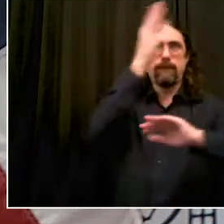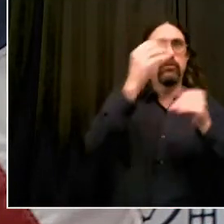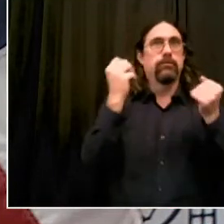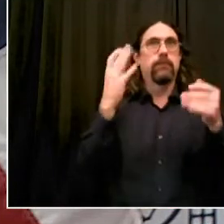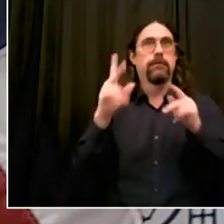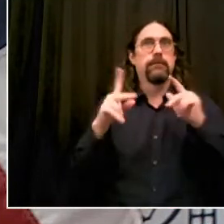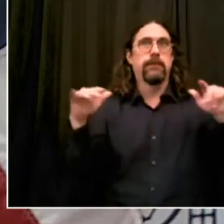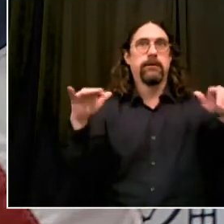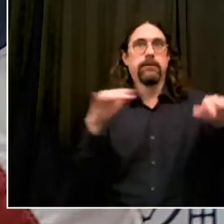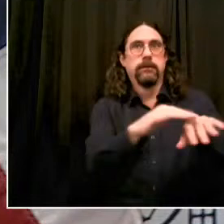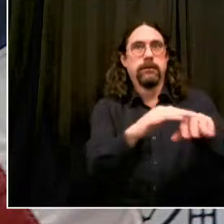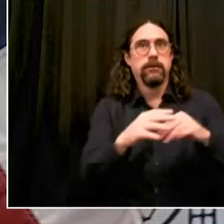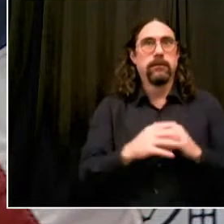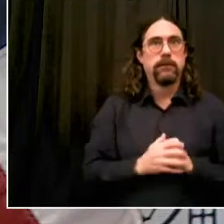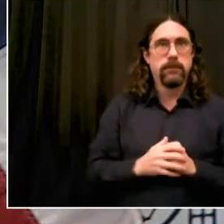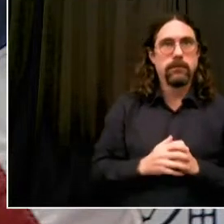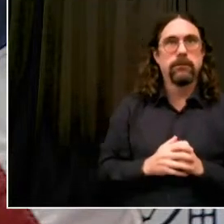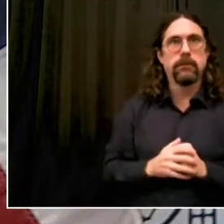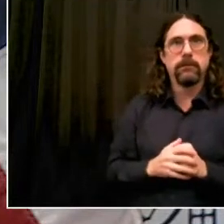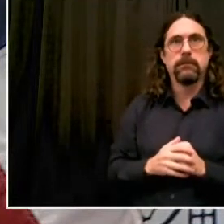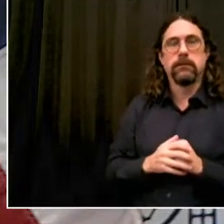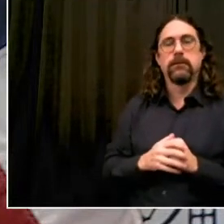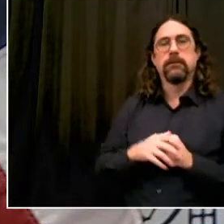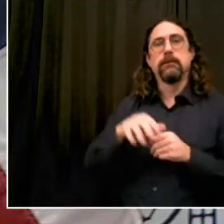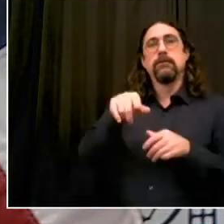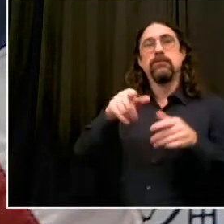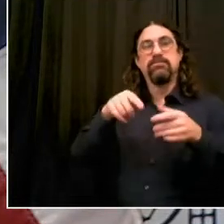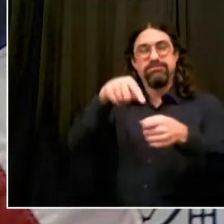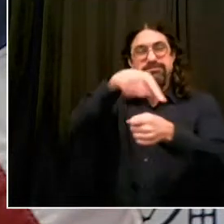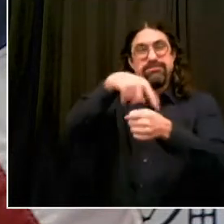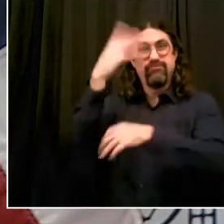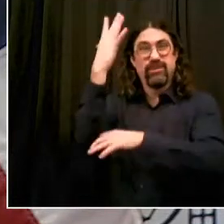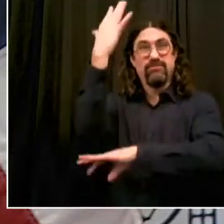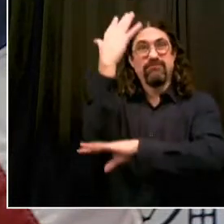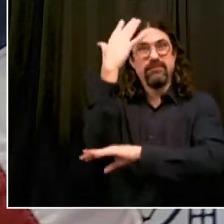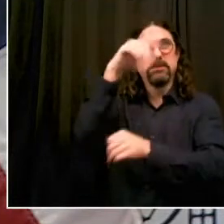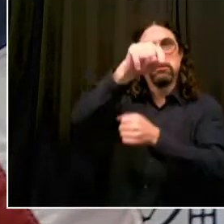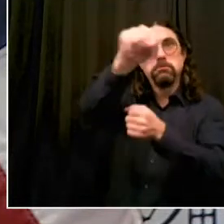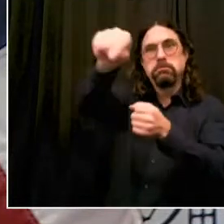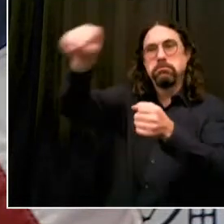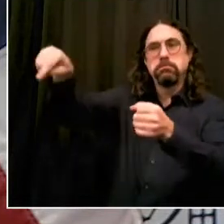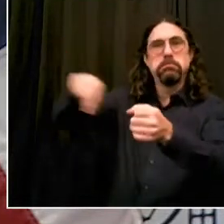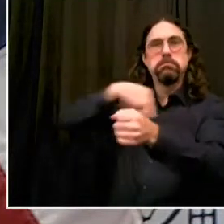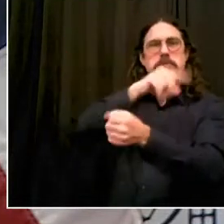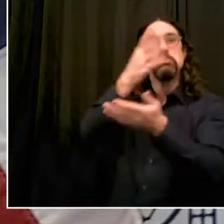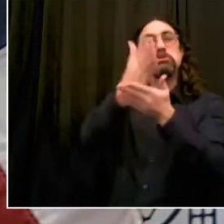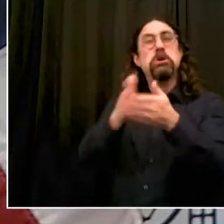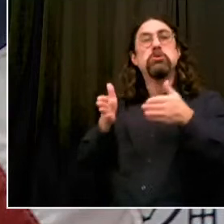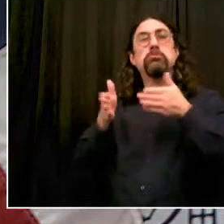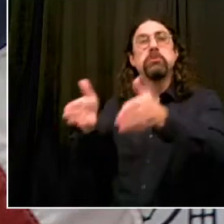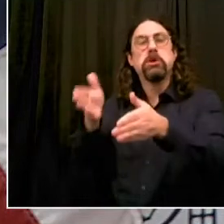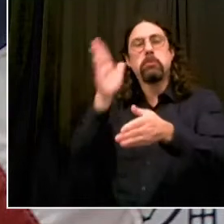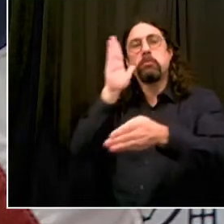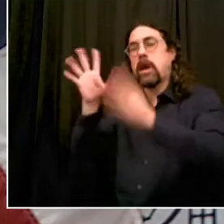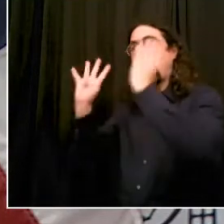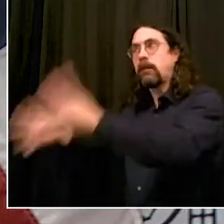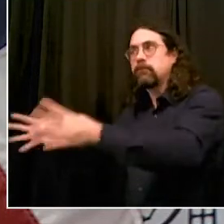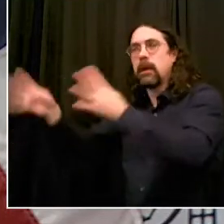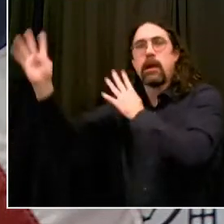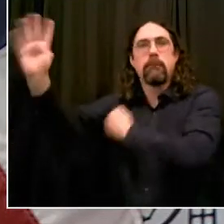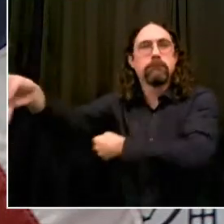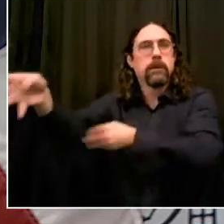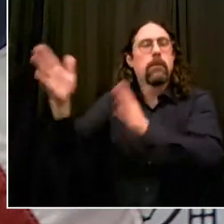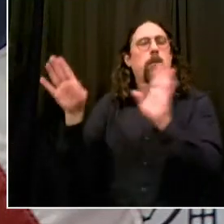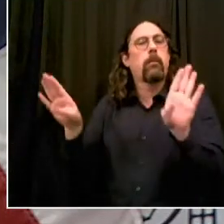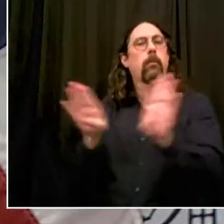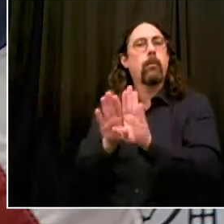really clear to people not to come out in large numbers and to be really smart about distancing. So we're going to adjust those